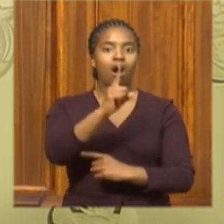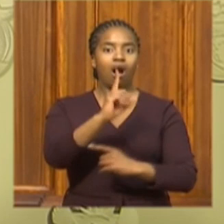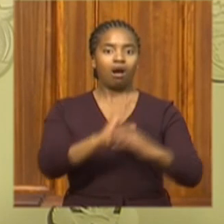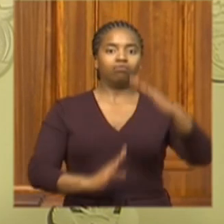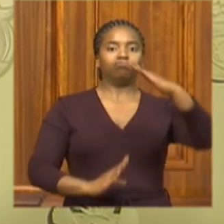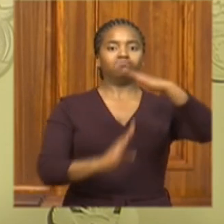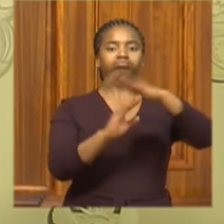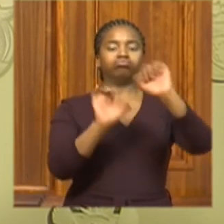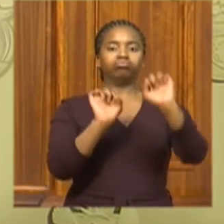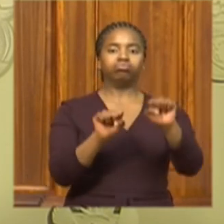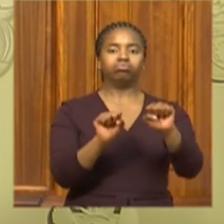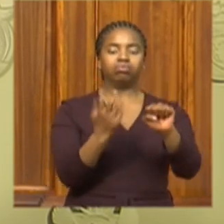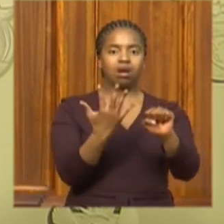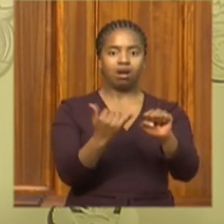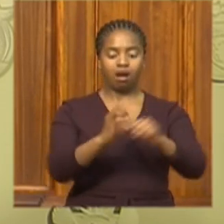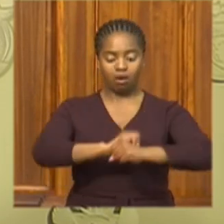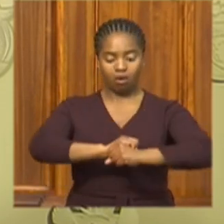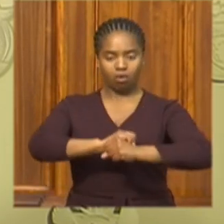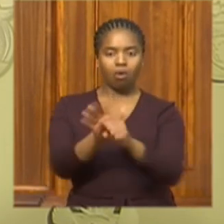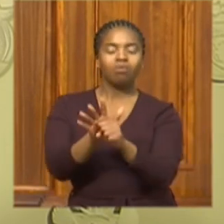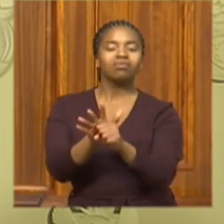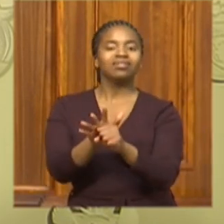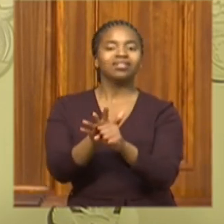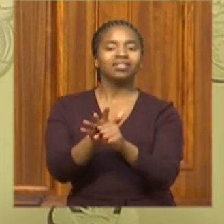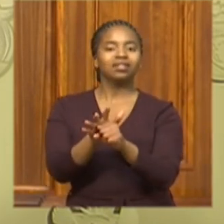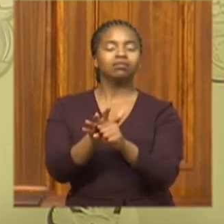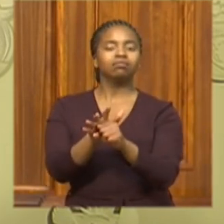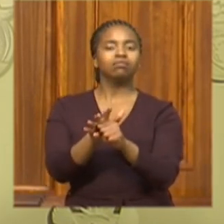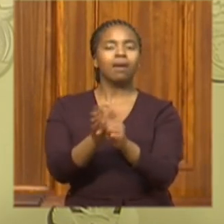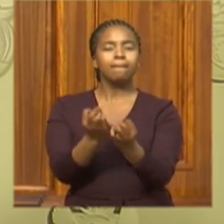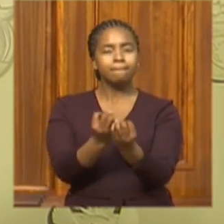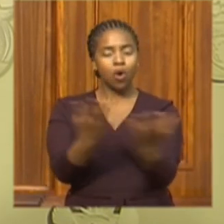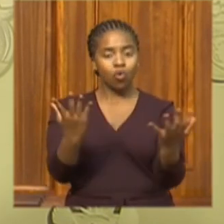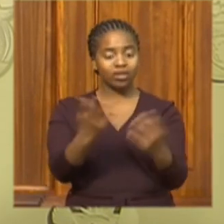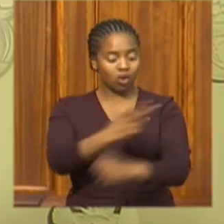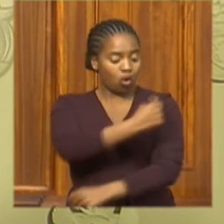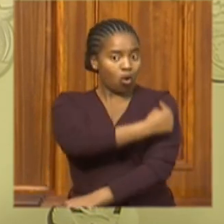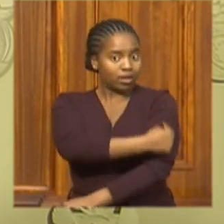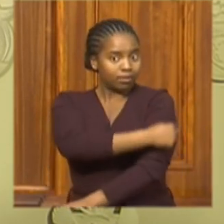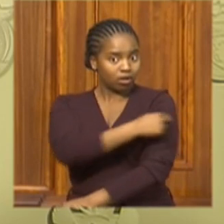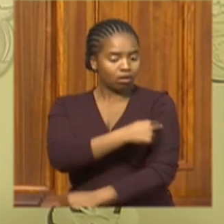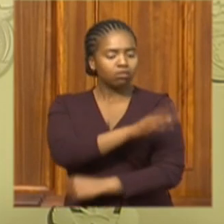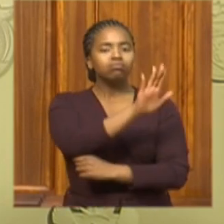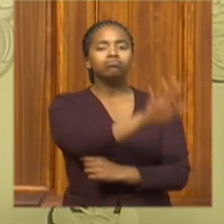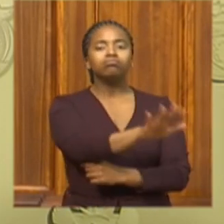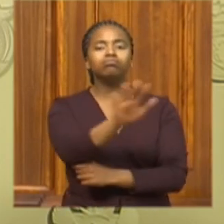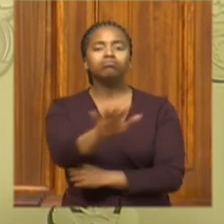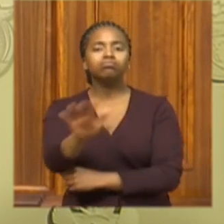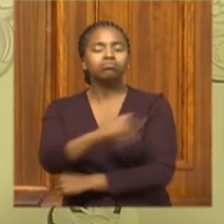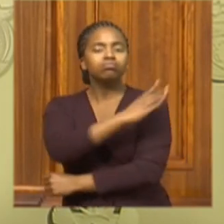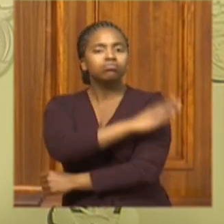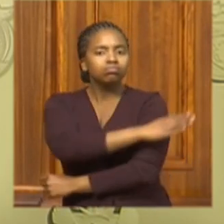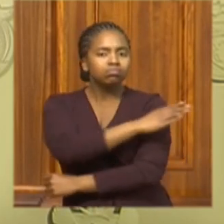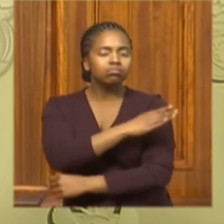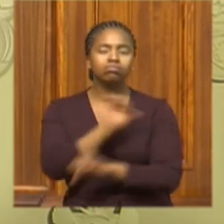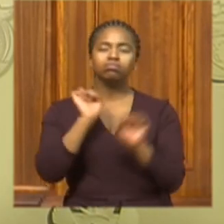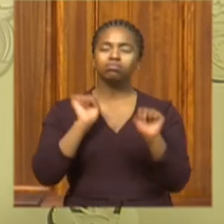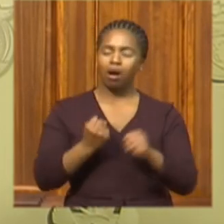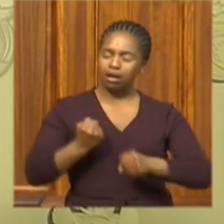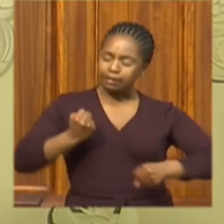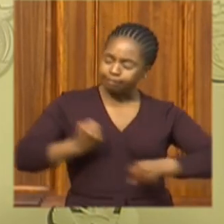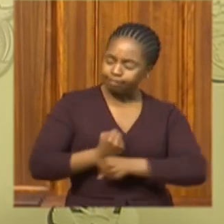inflection point of the curve. Most of our health facilities have proven